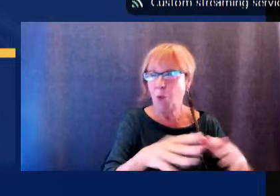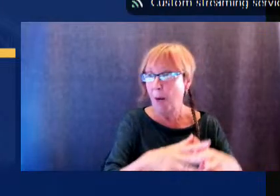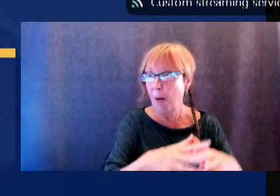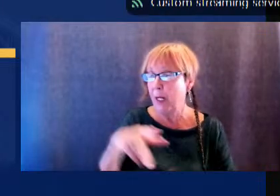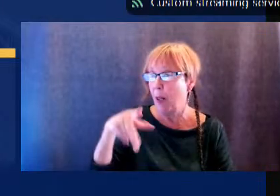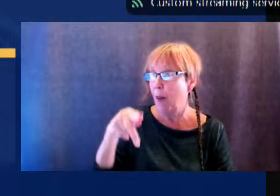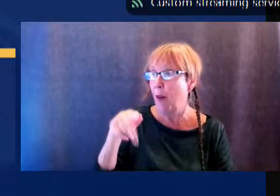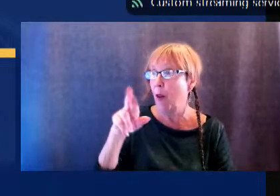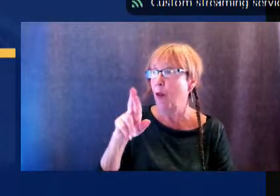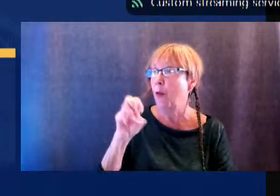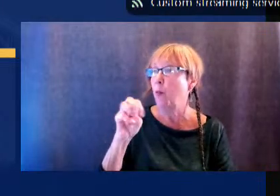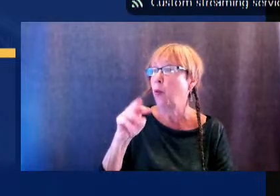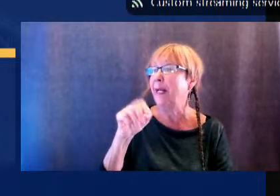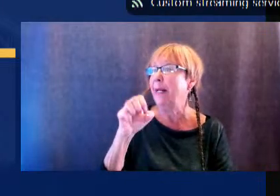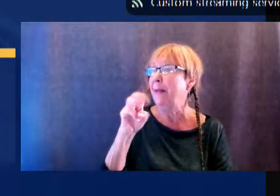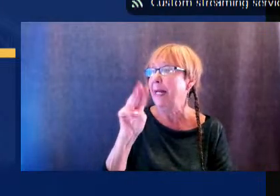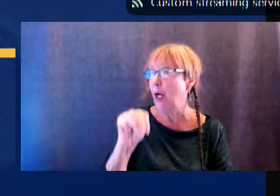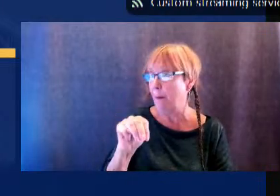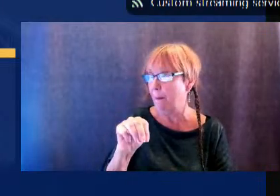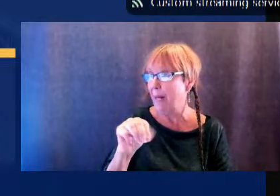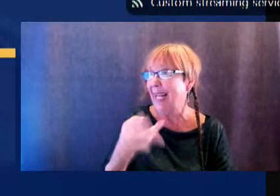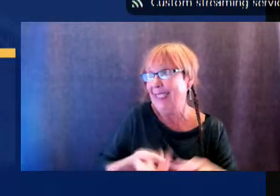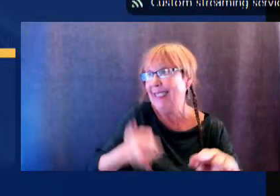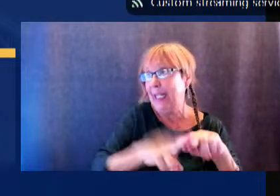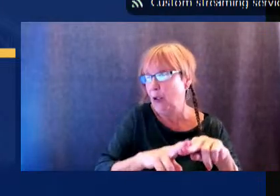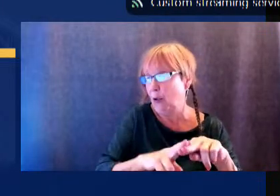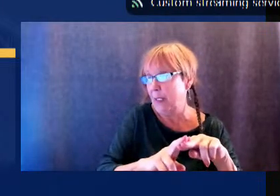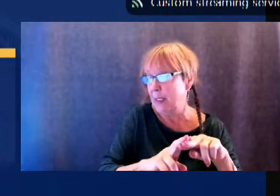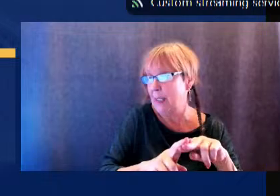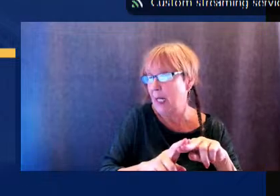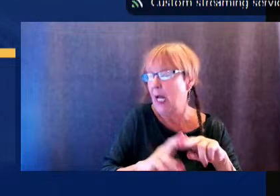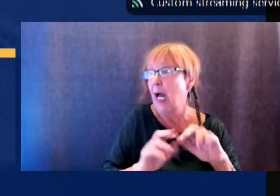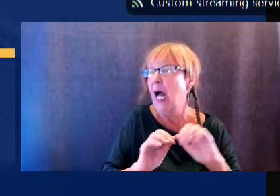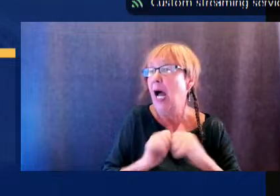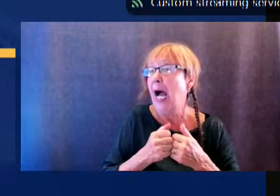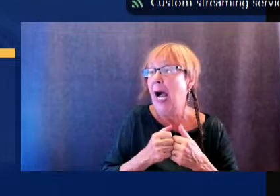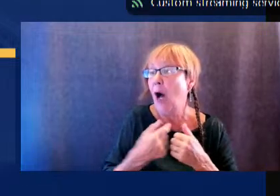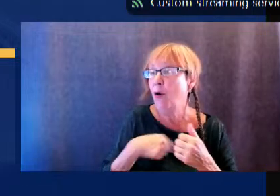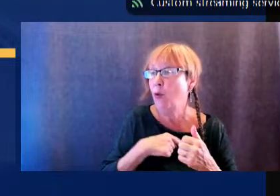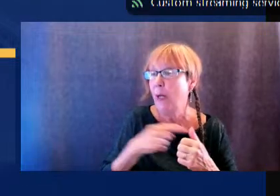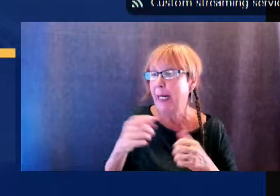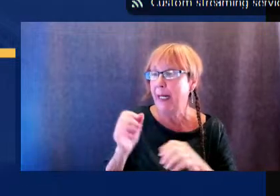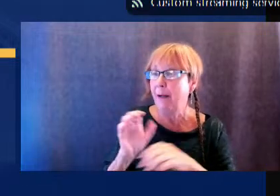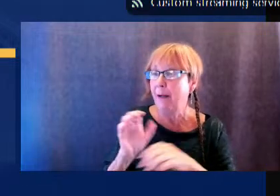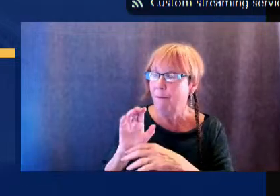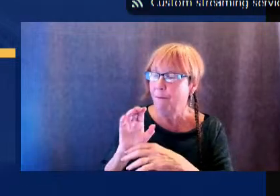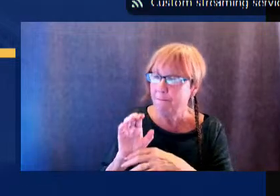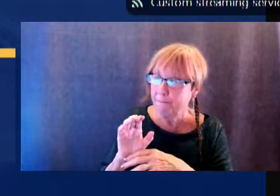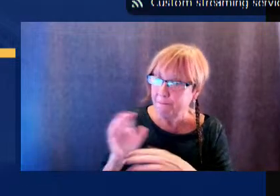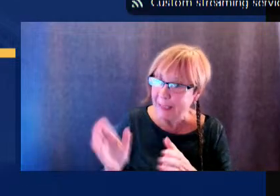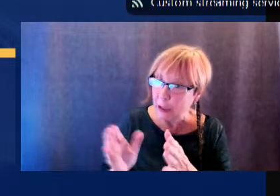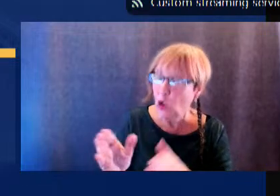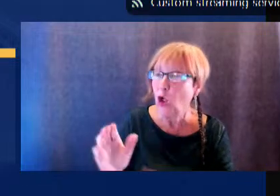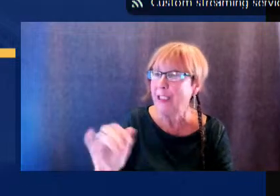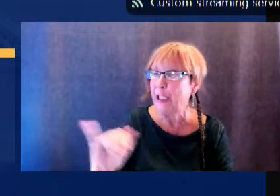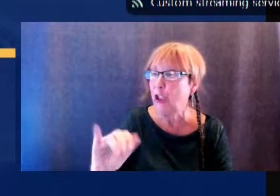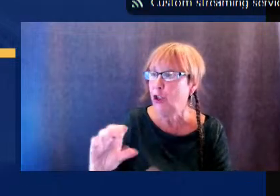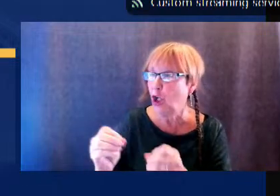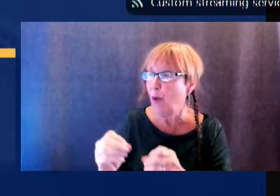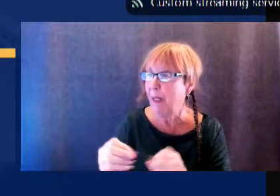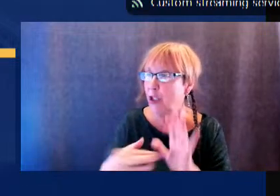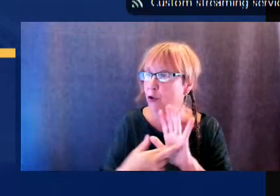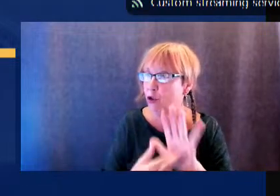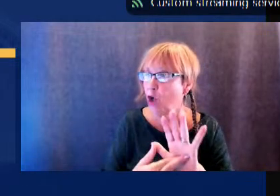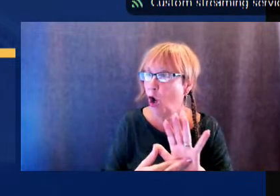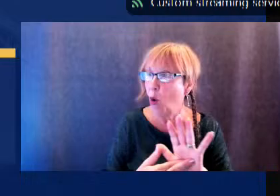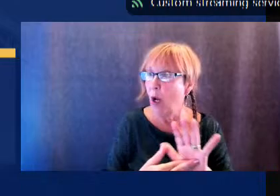raised. How do we get the insurance company to adjust the premium to reflect the destroyed properties? Sure. Thank you for the question. So it